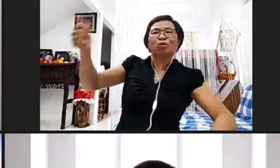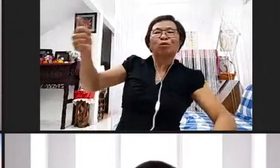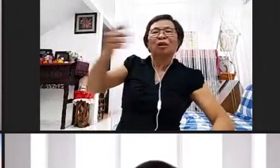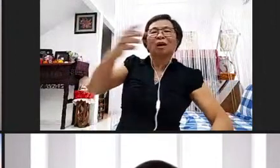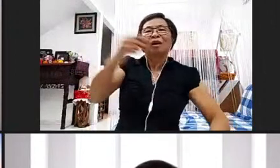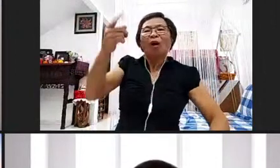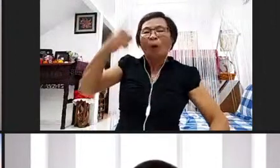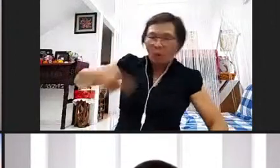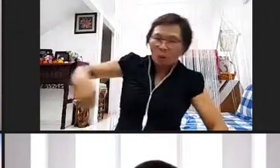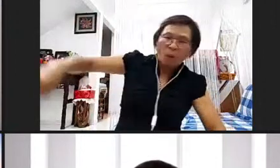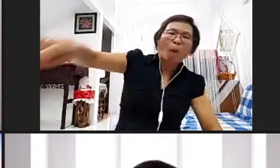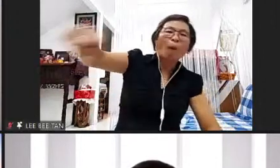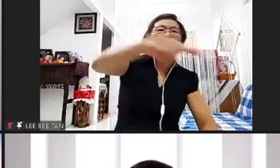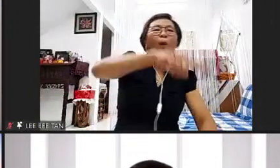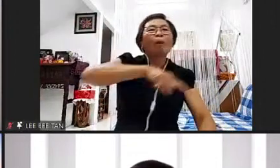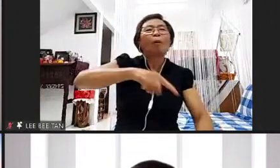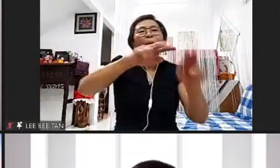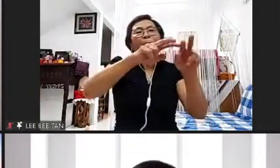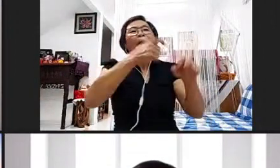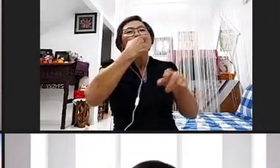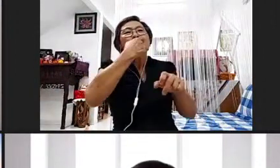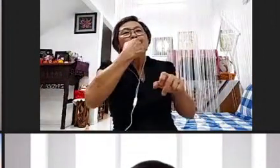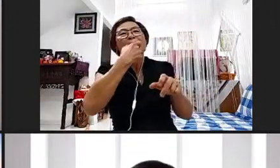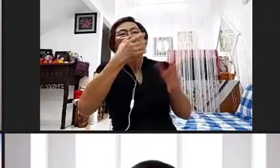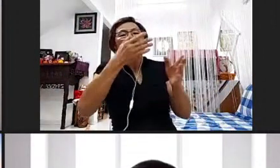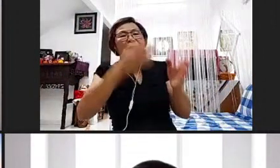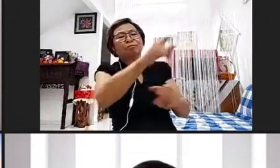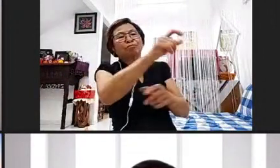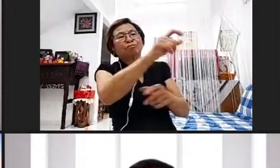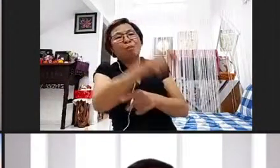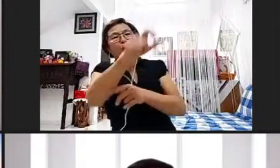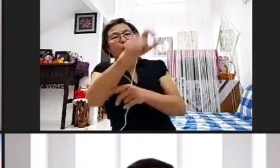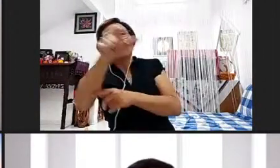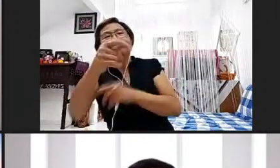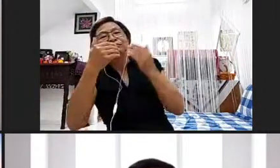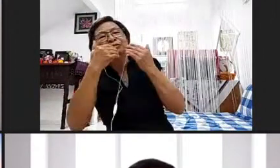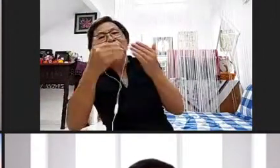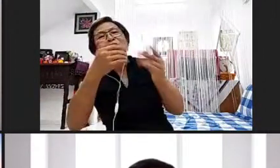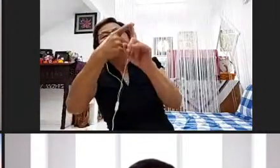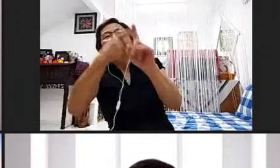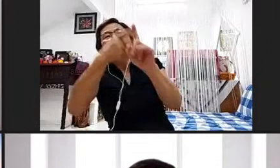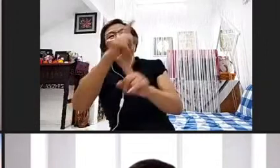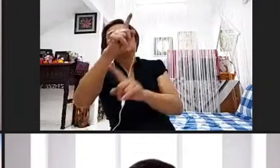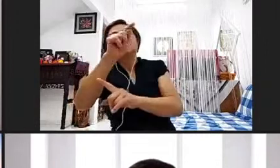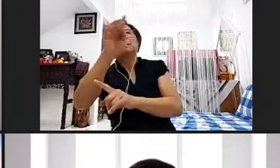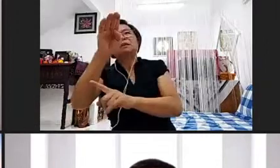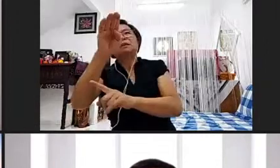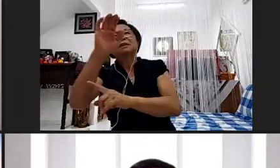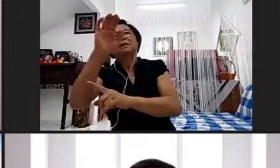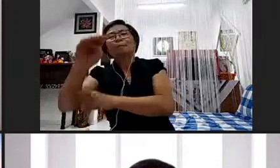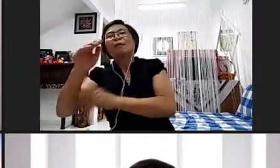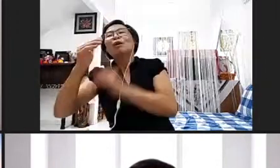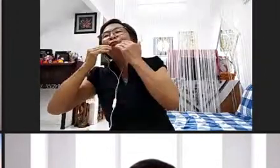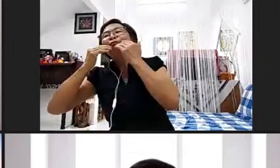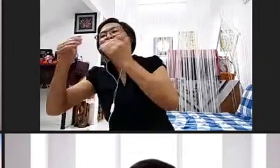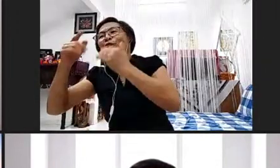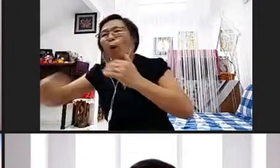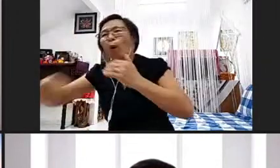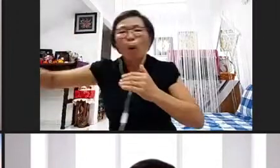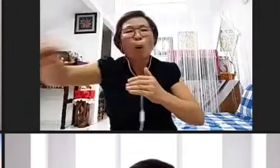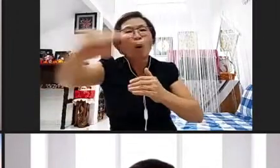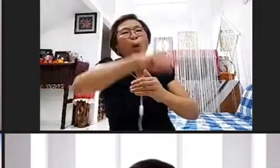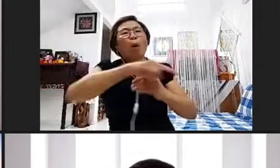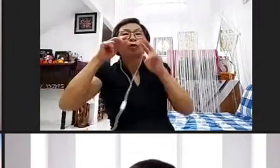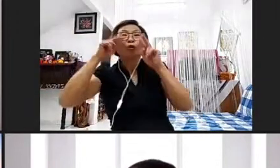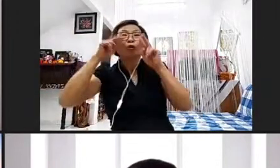all the panelists. Thank you very much again on behalf of TVCM. We are very grateful to you. I'm sure all viewers have